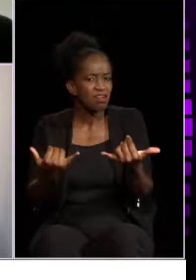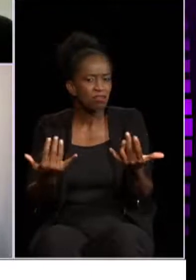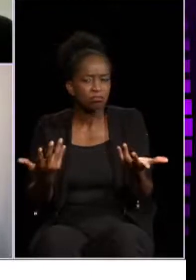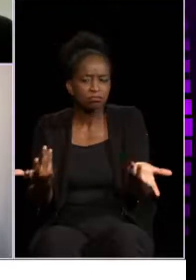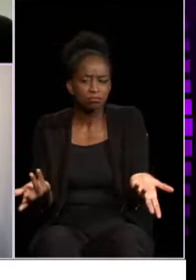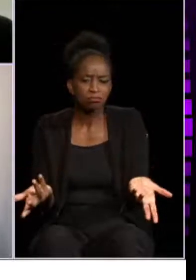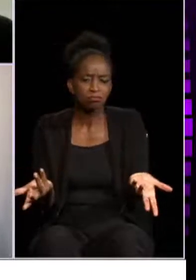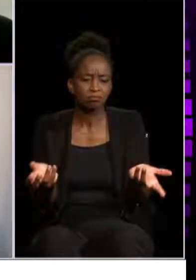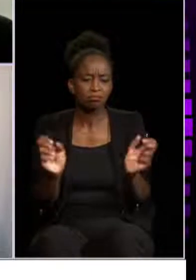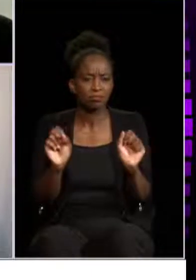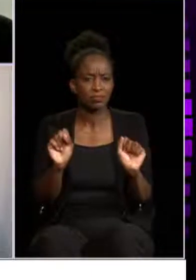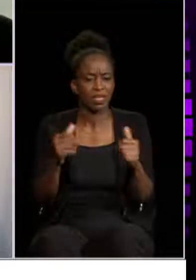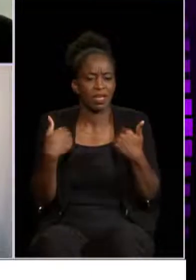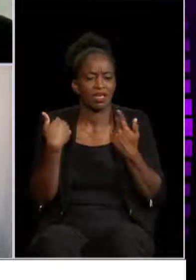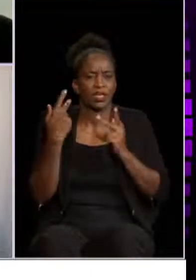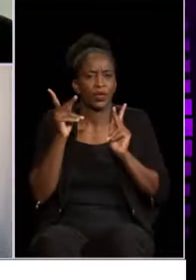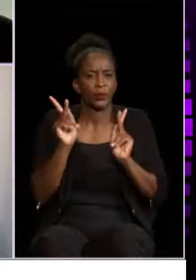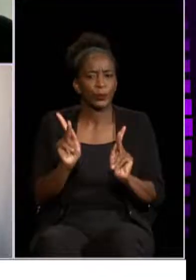it?